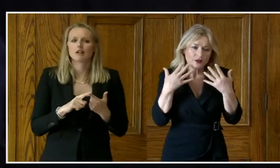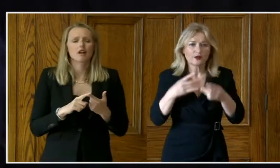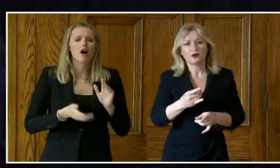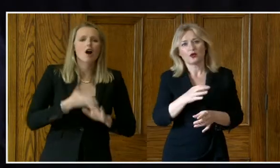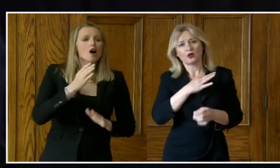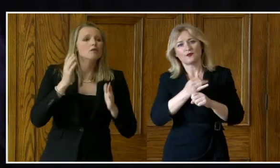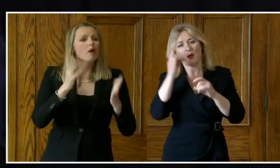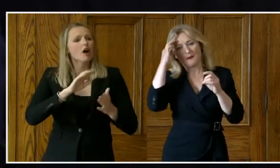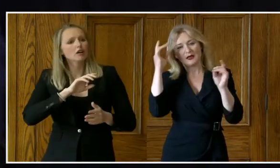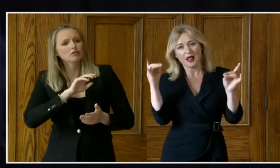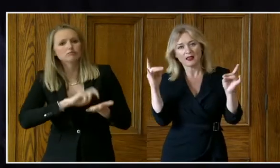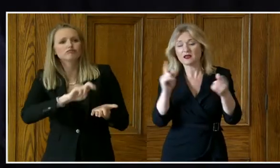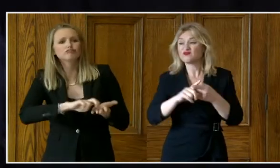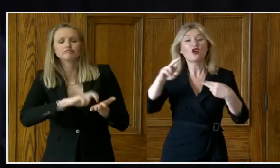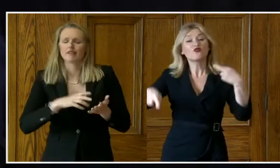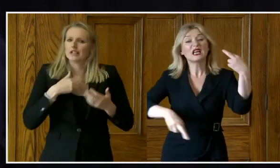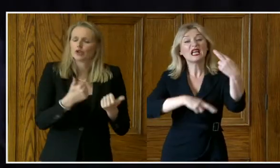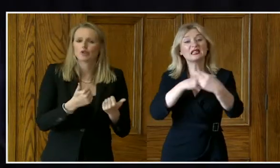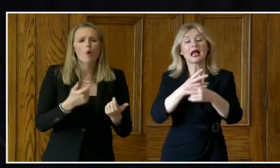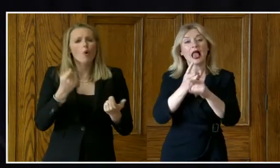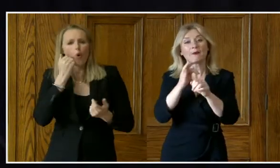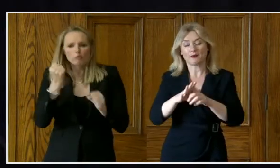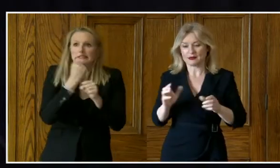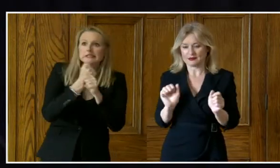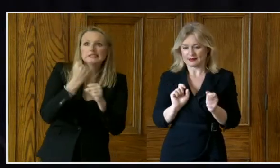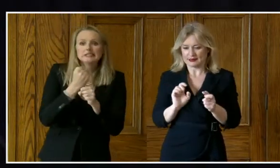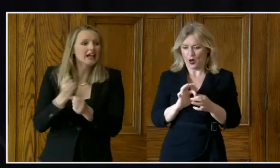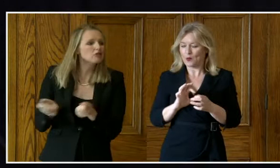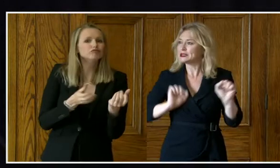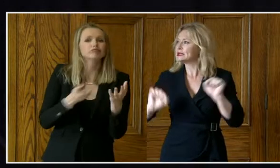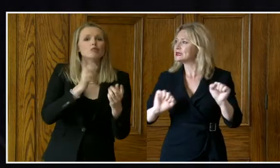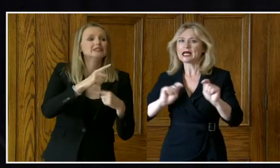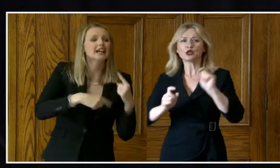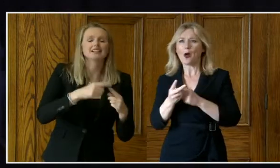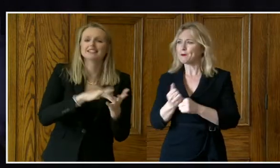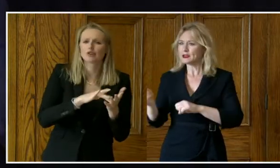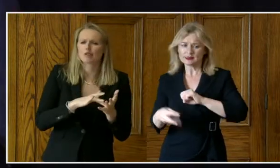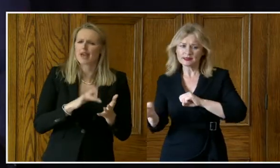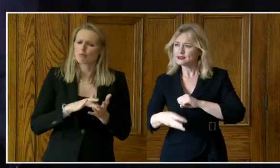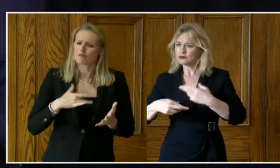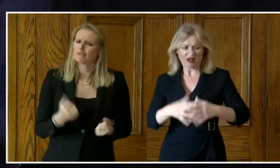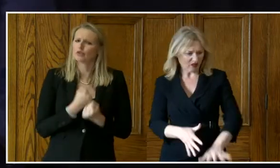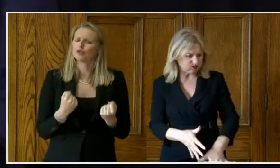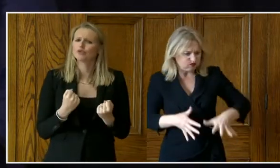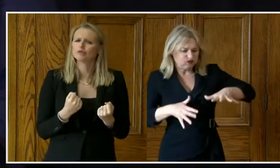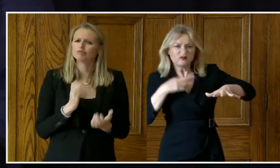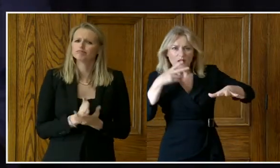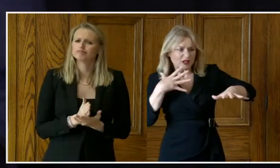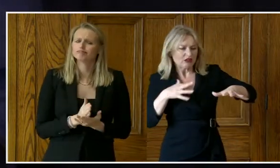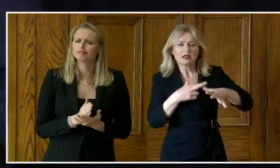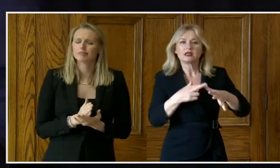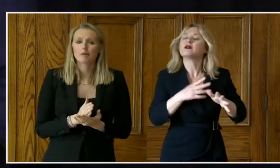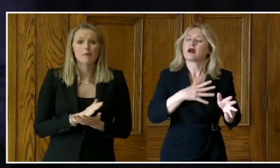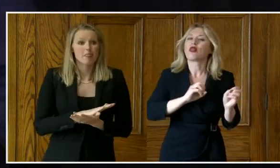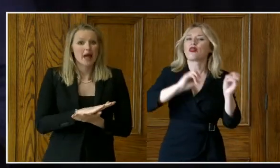home, gardening and clearing out, all of which aid better mental health. Small steps like this do not mean we drop our